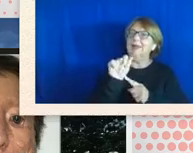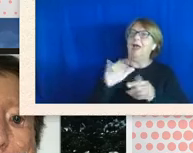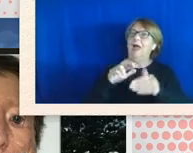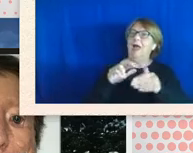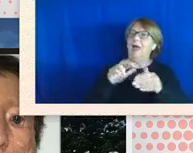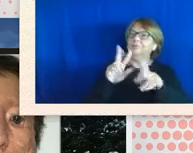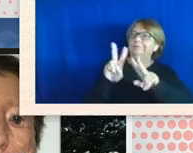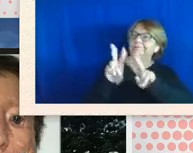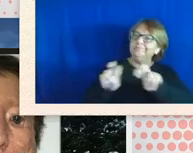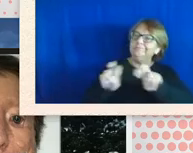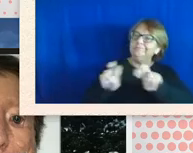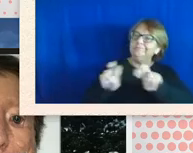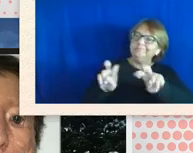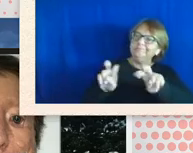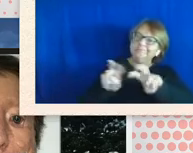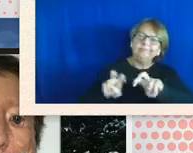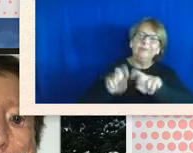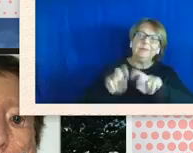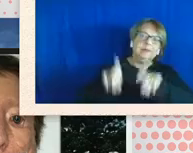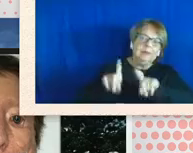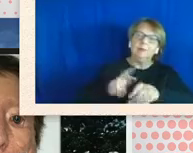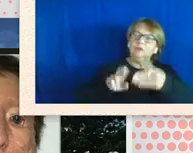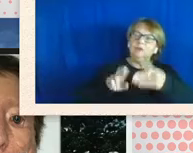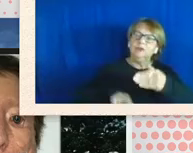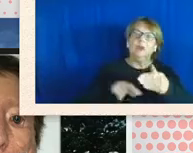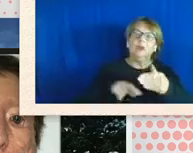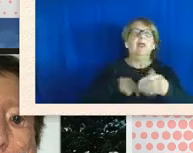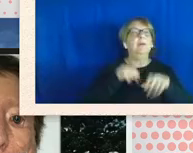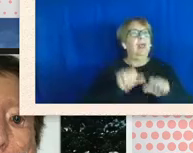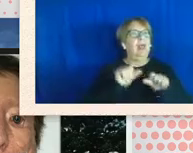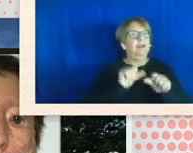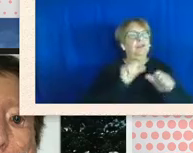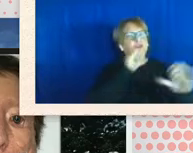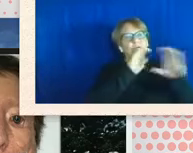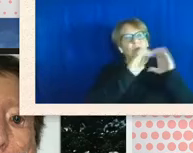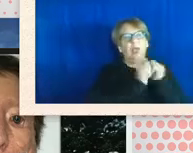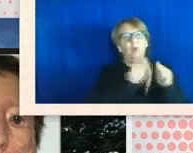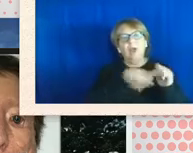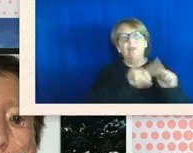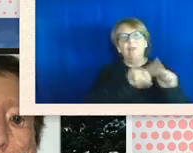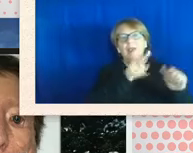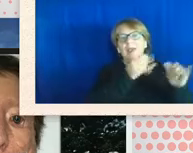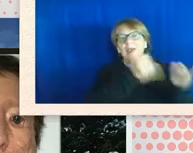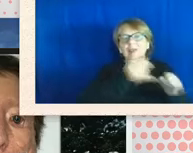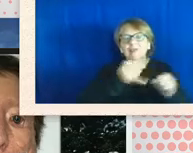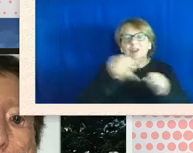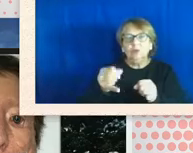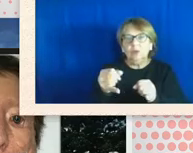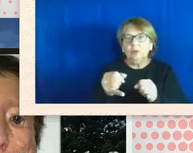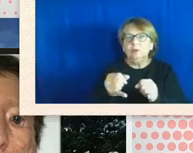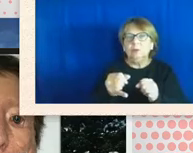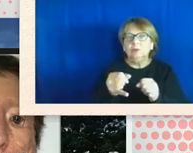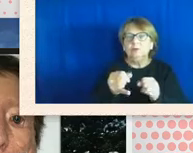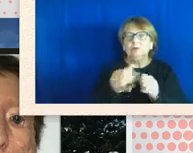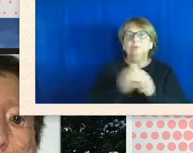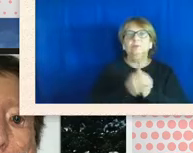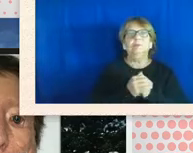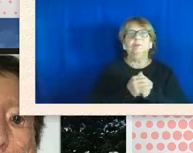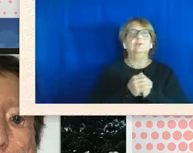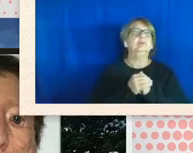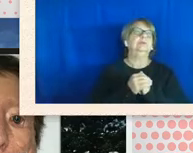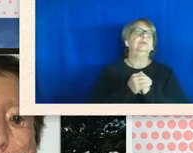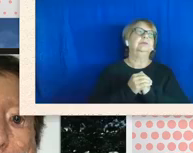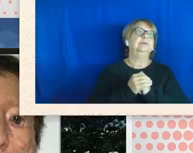to communicate to those individuals who need to follow up on the alerts that may have